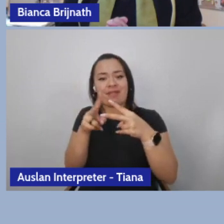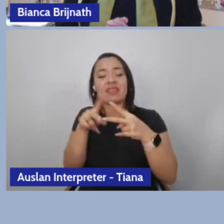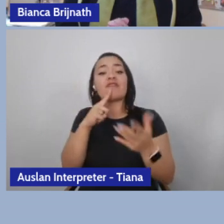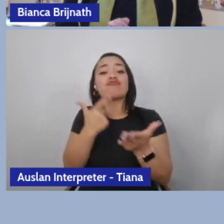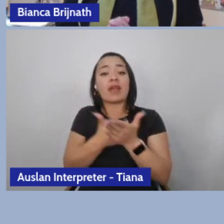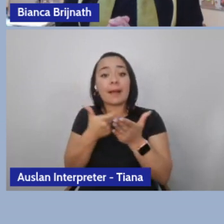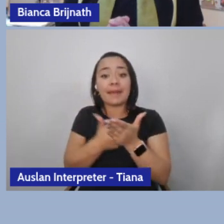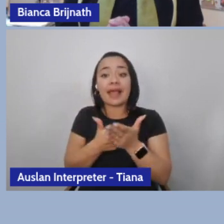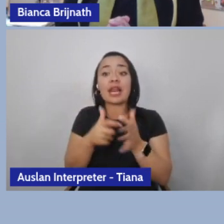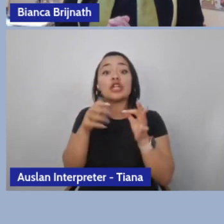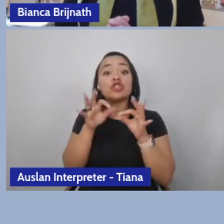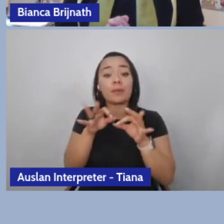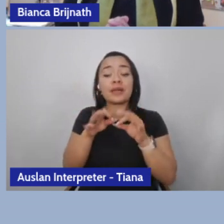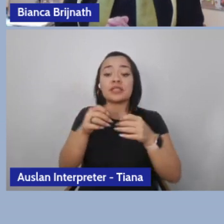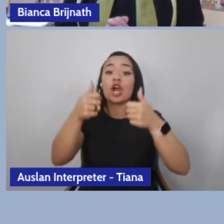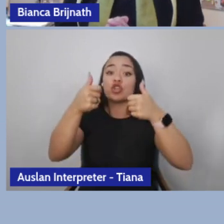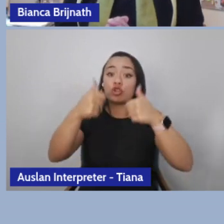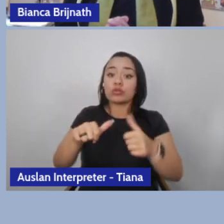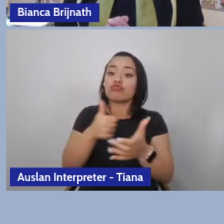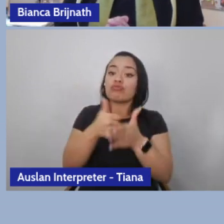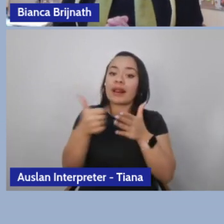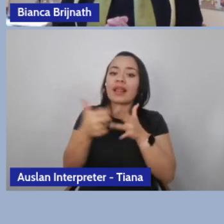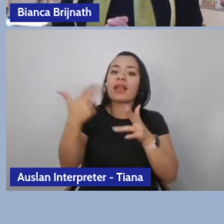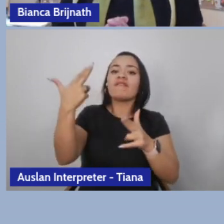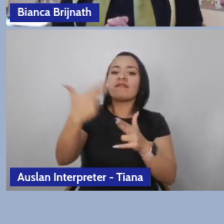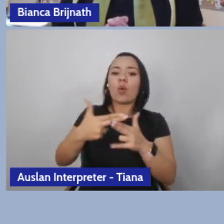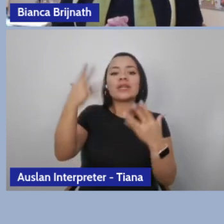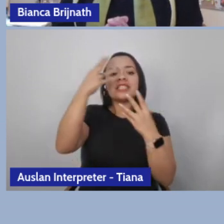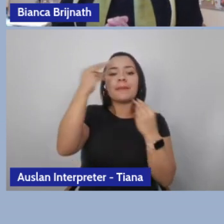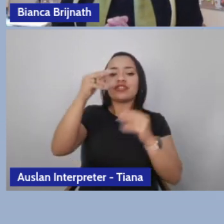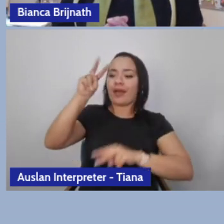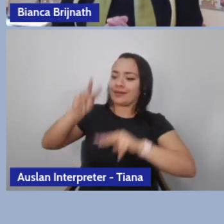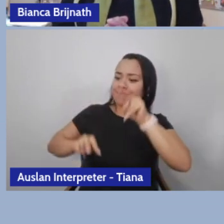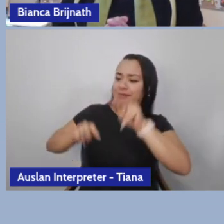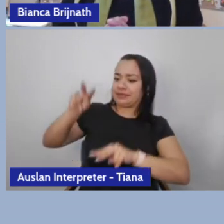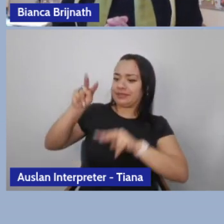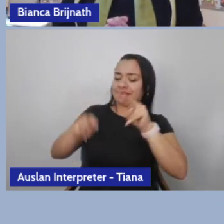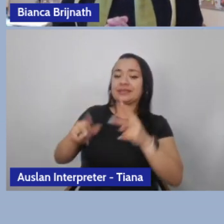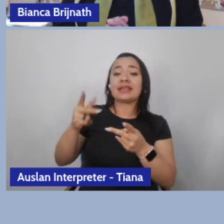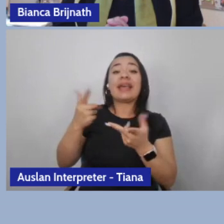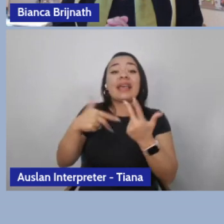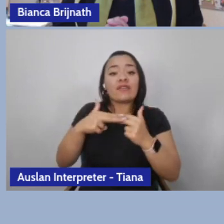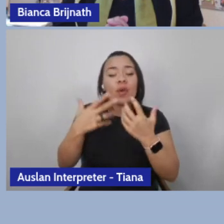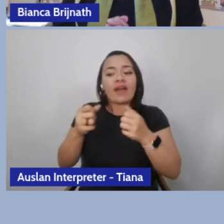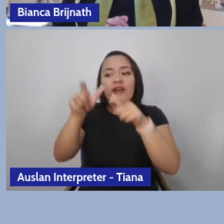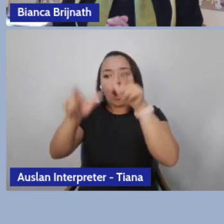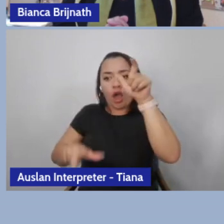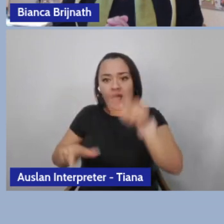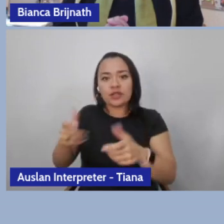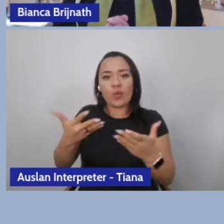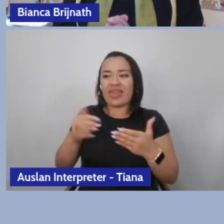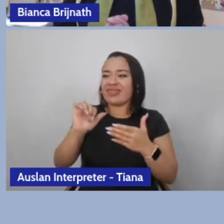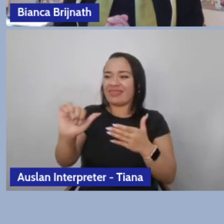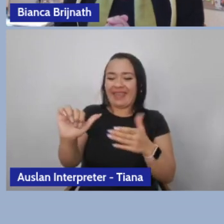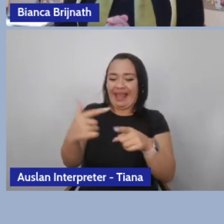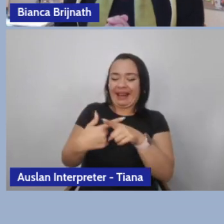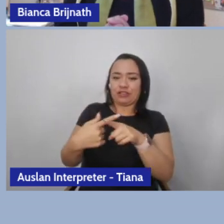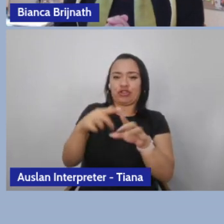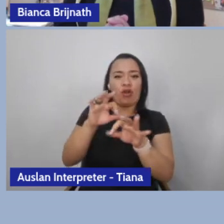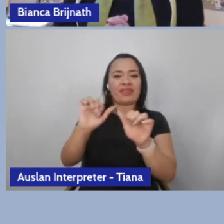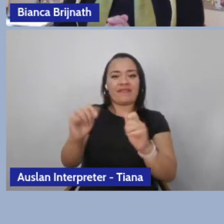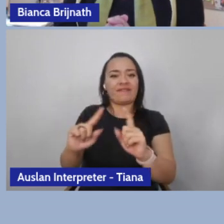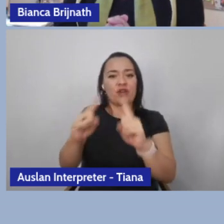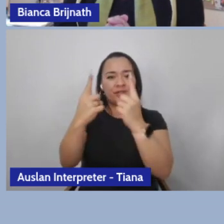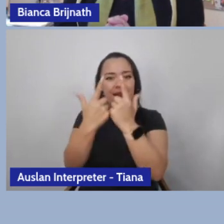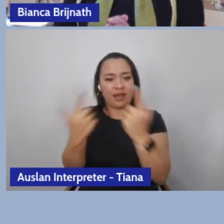used for dementia assessments when you've got clients for whom English may not be their first language. And as Mark also